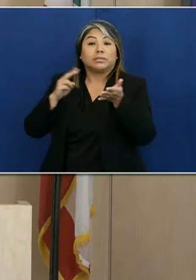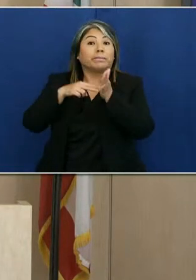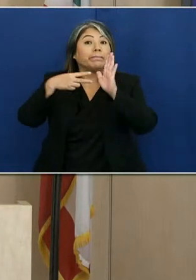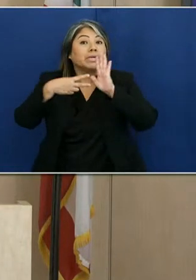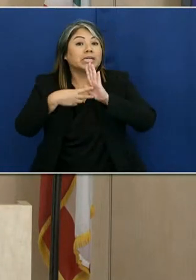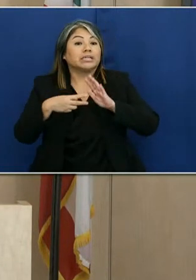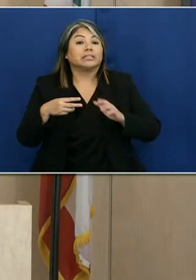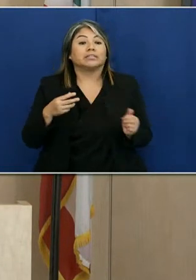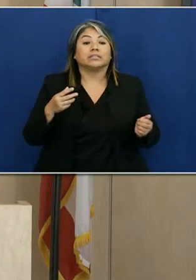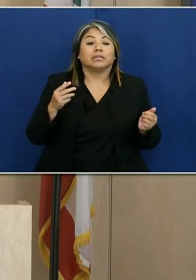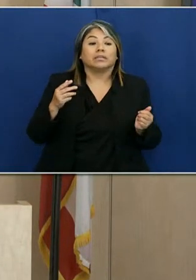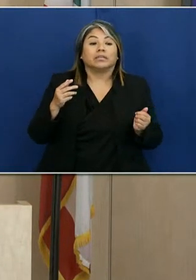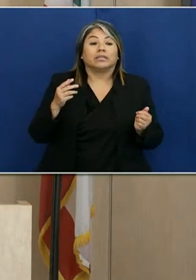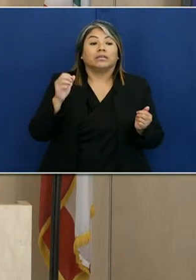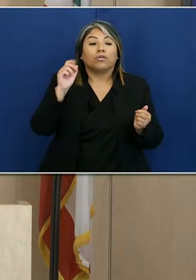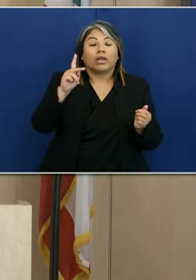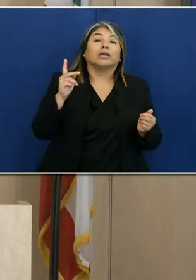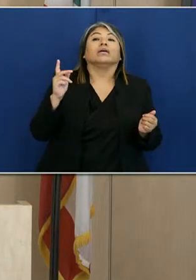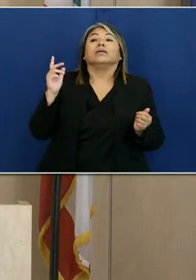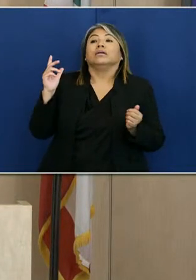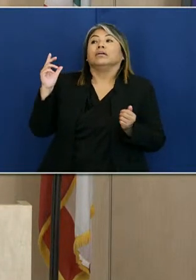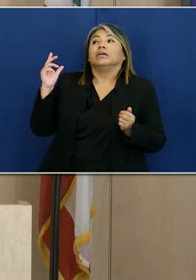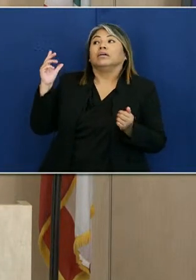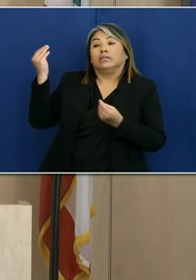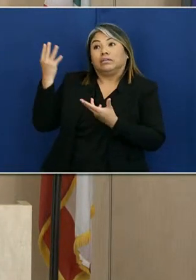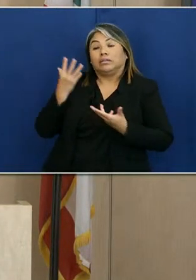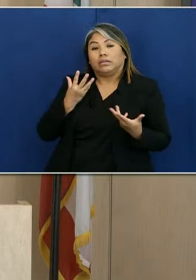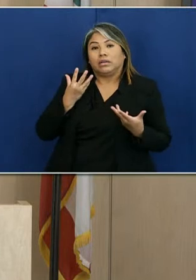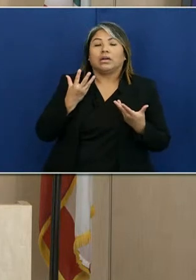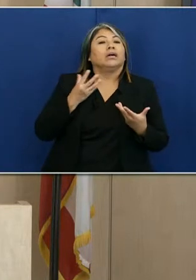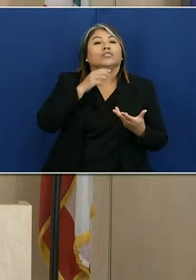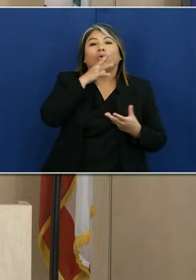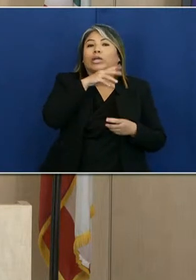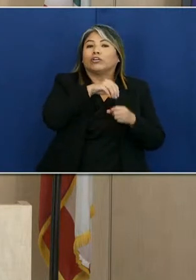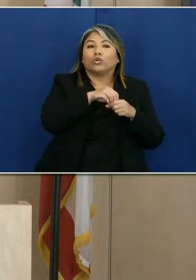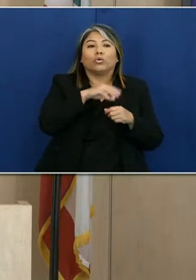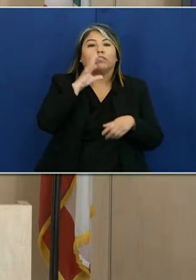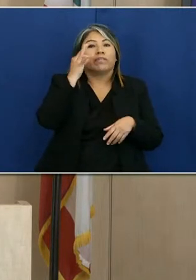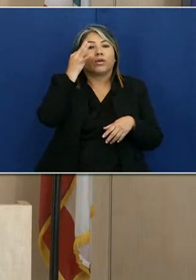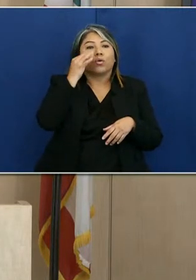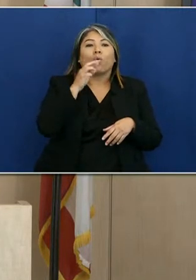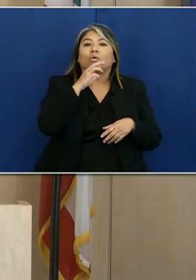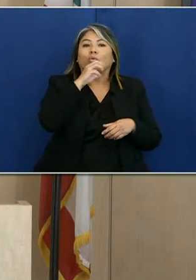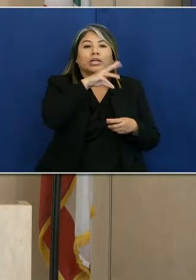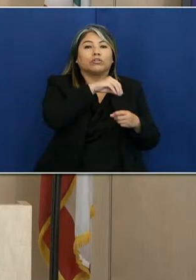are informed or instructed to exclude federal and state